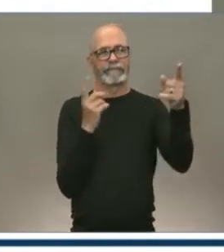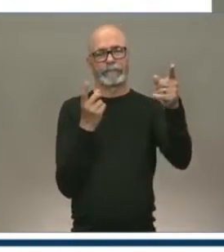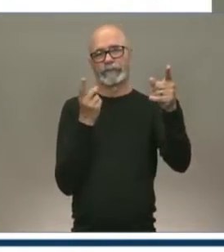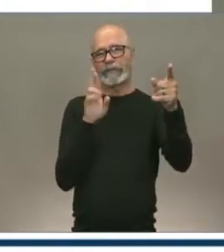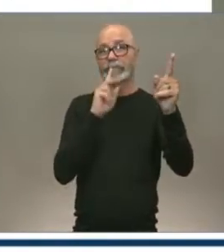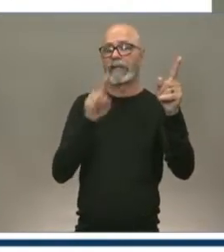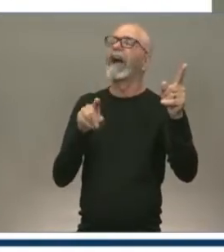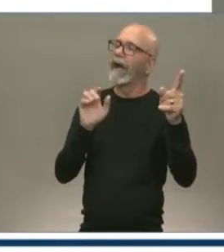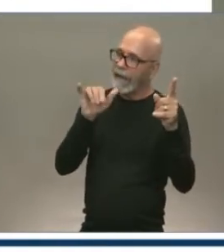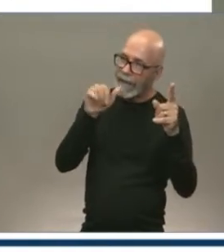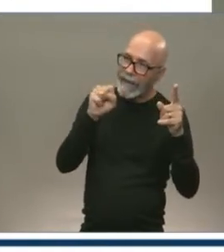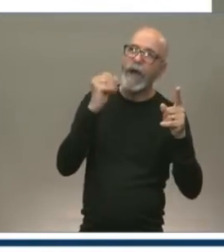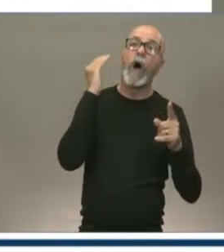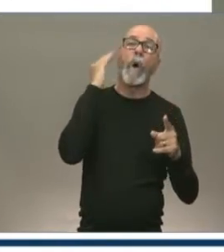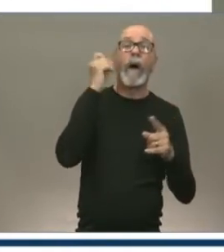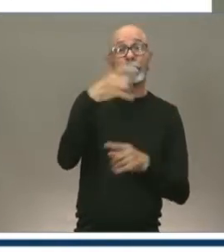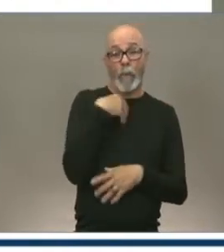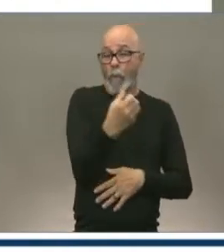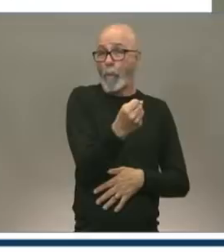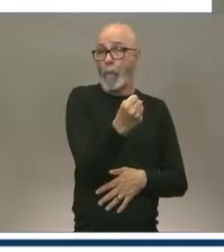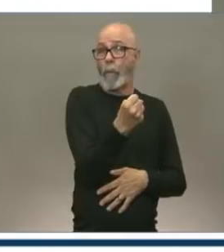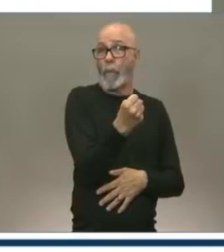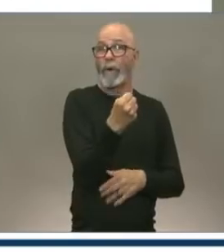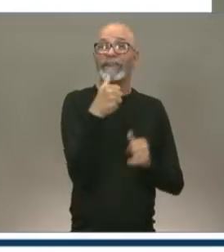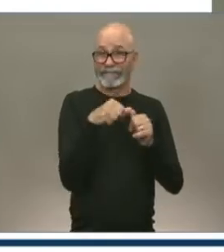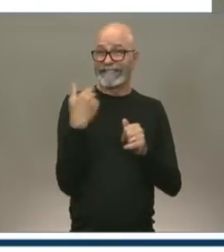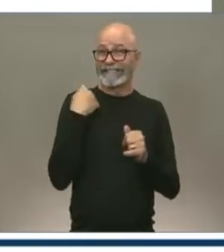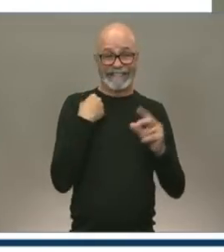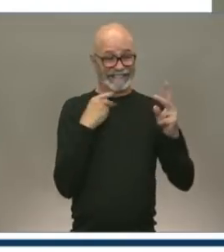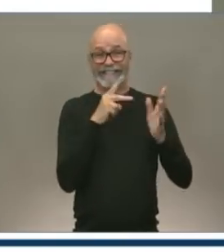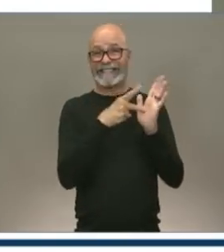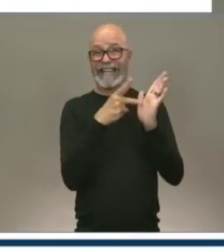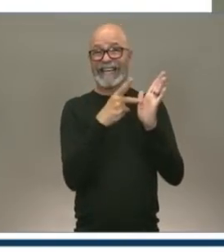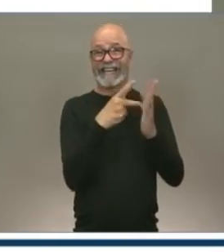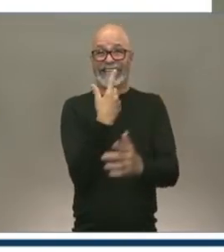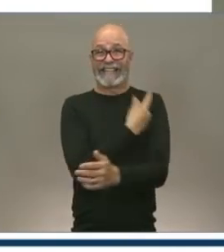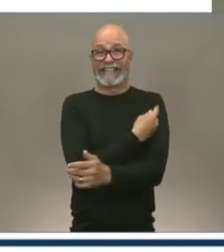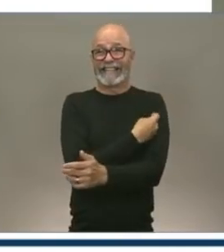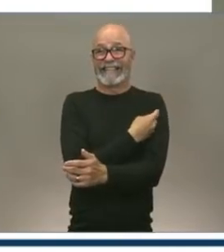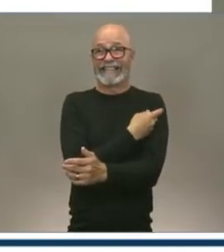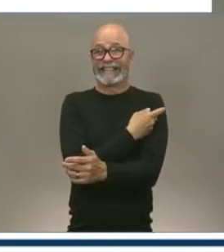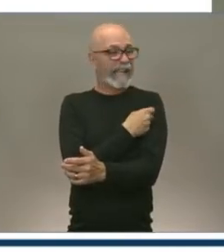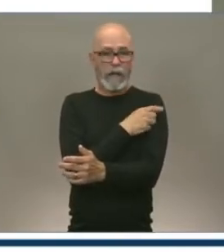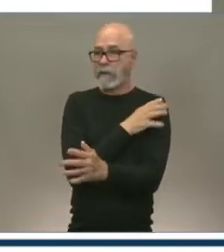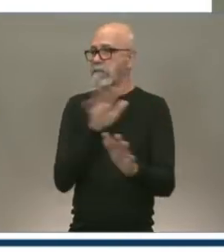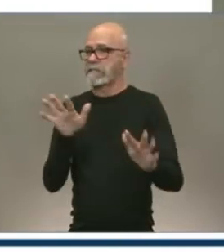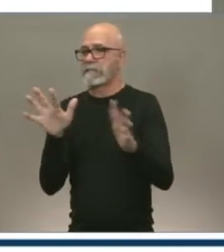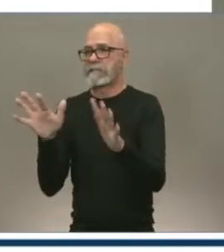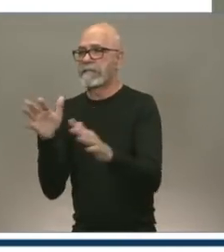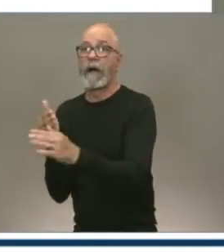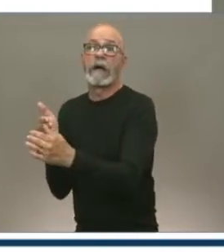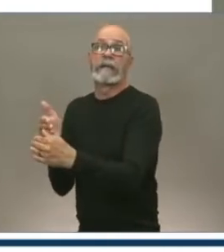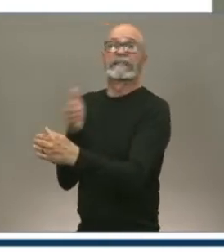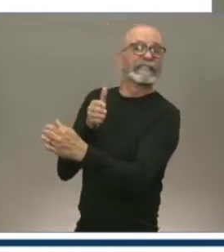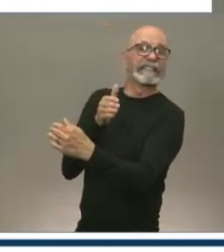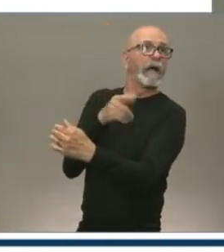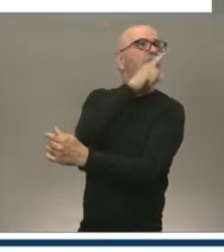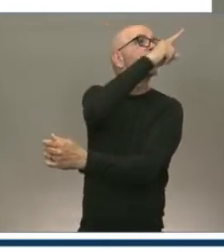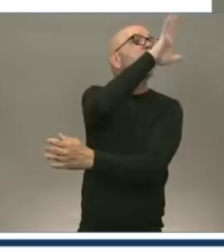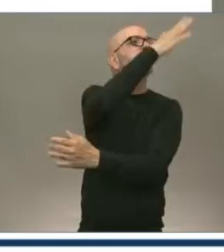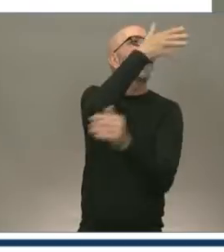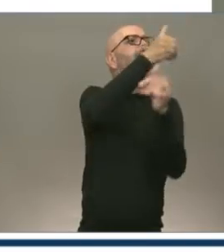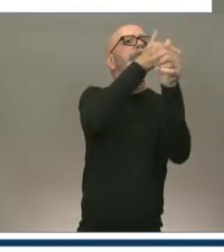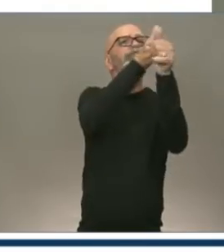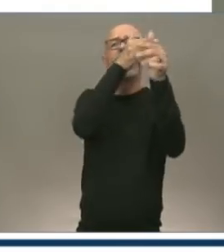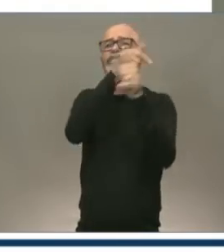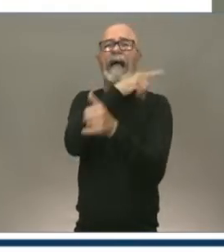dose that put us behind some other provinces, but that were very much the right decision at the time. We are on, if you look at the trajectory we're on, we